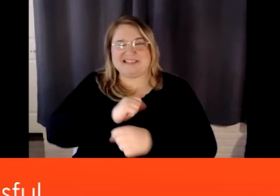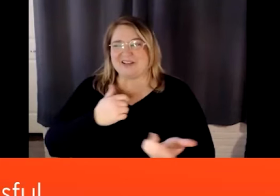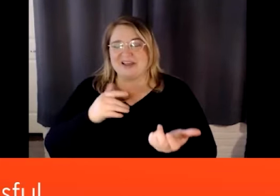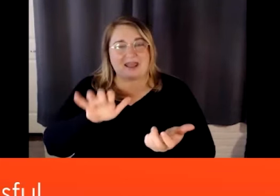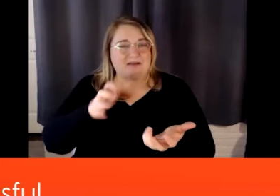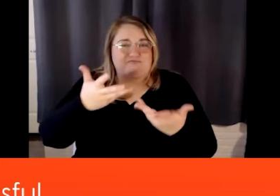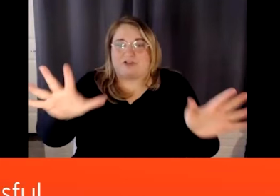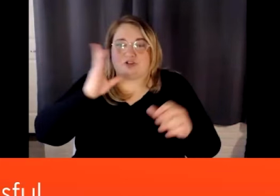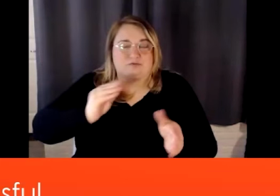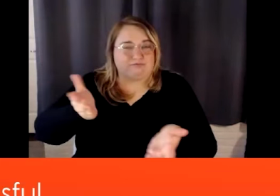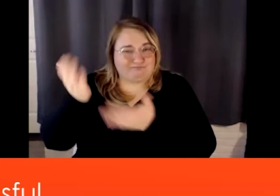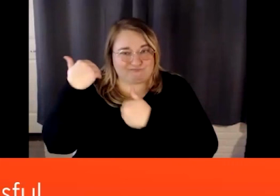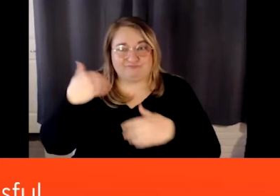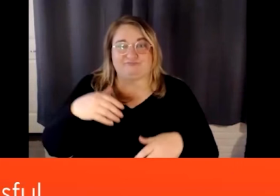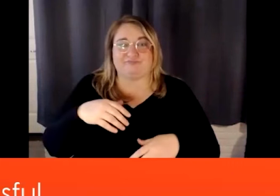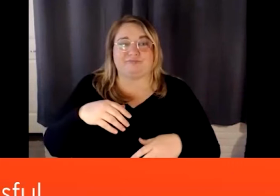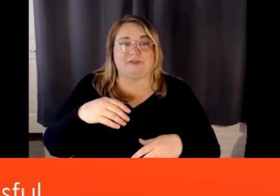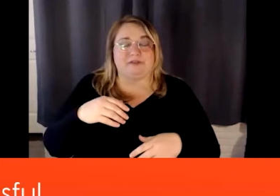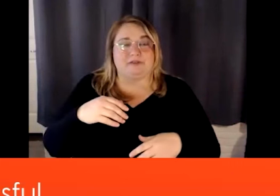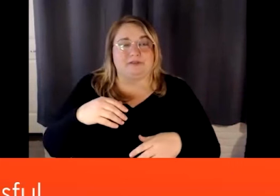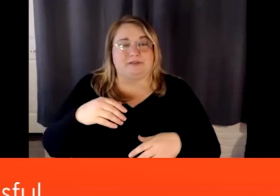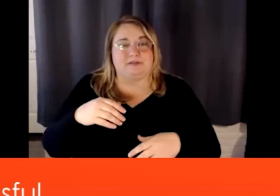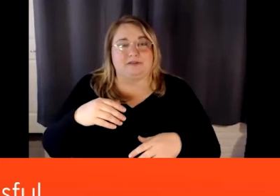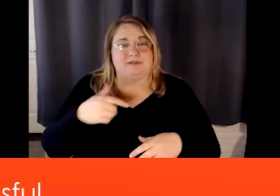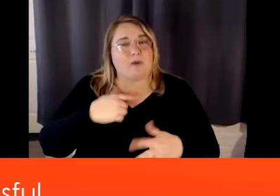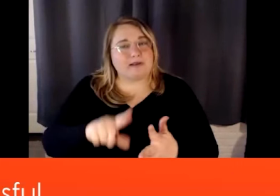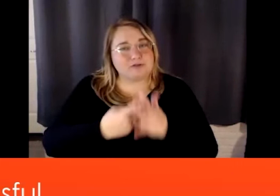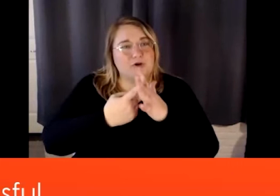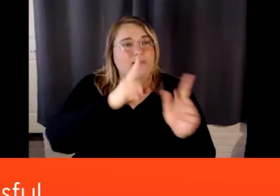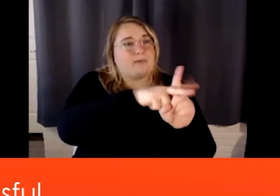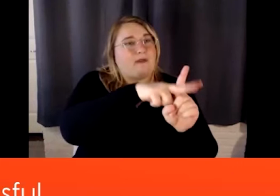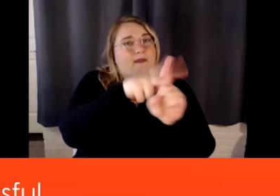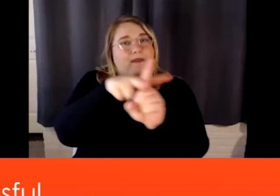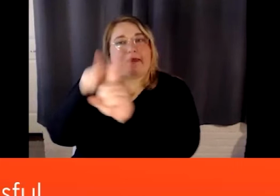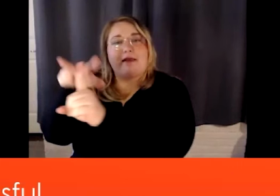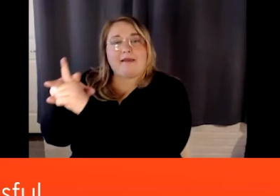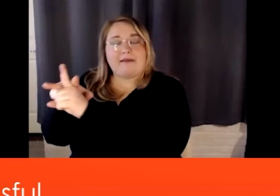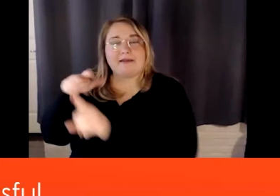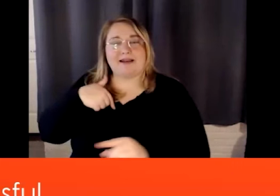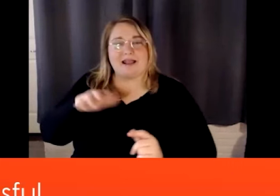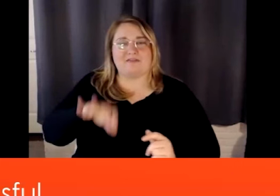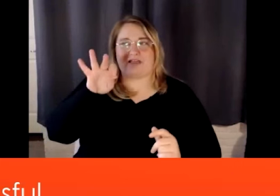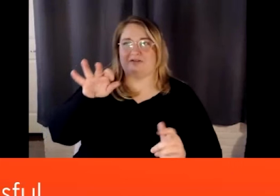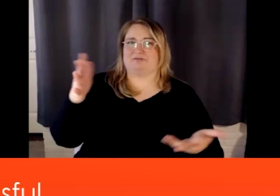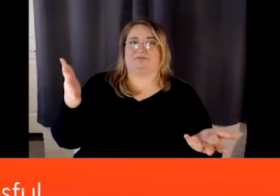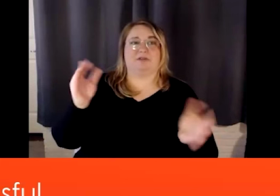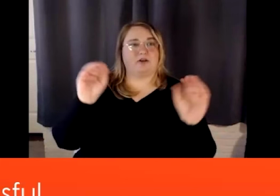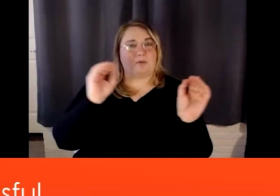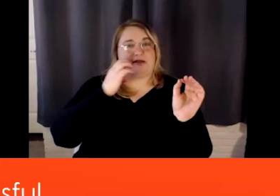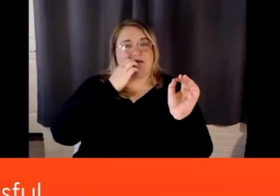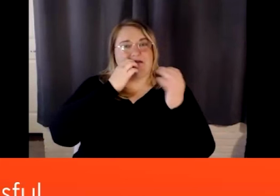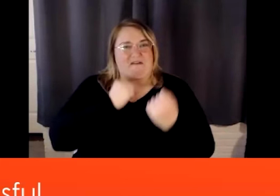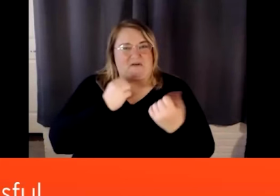And I started applying, and what I found was nobody cared. that I had ran this company and built it up and sold it